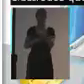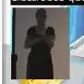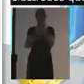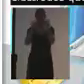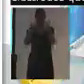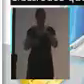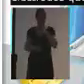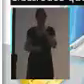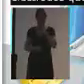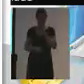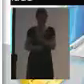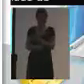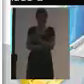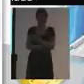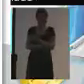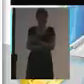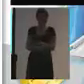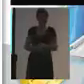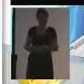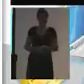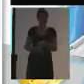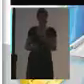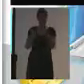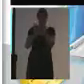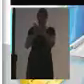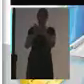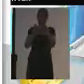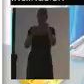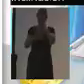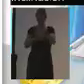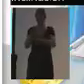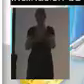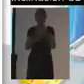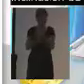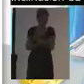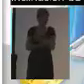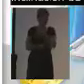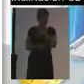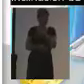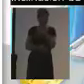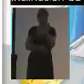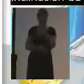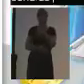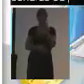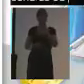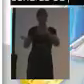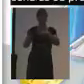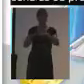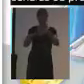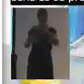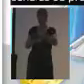and the slope angle, or the tilting angle. And with all of these, we